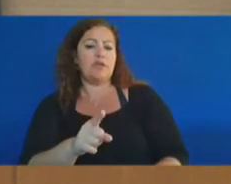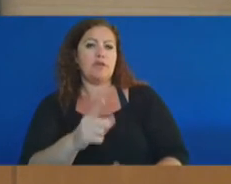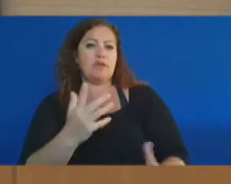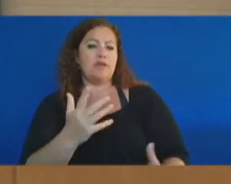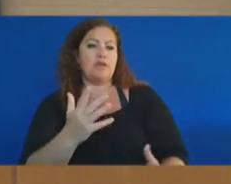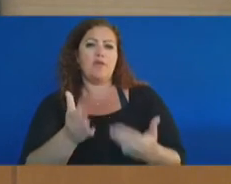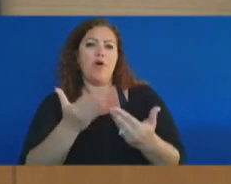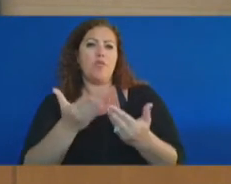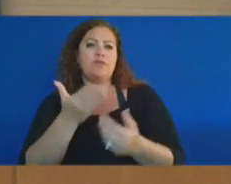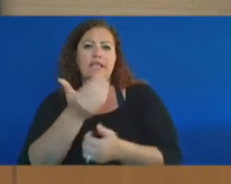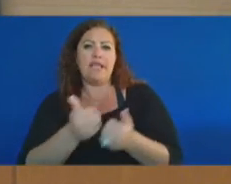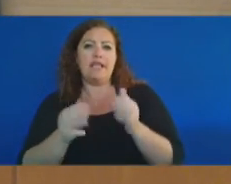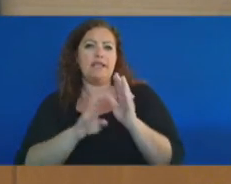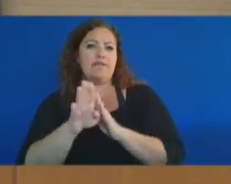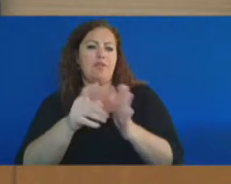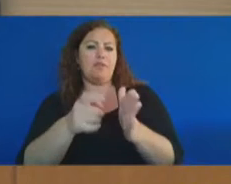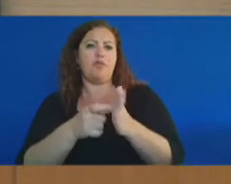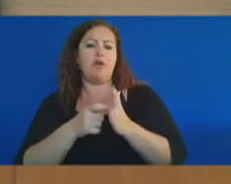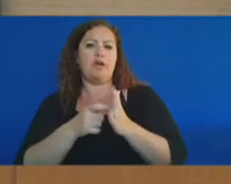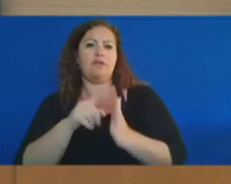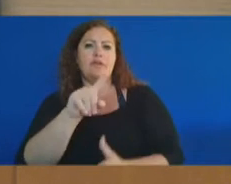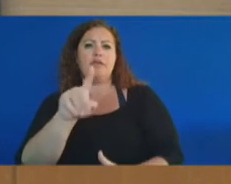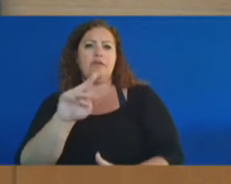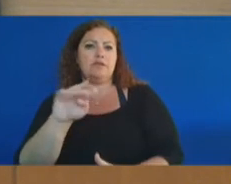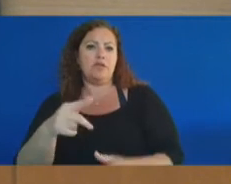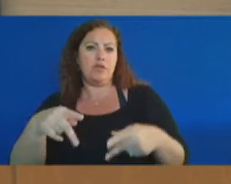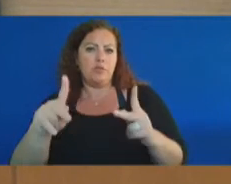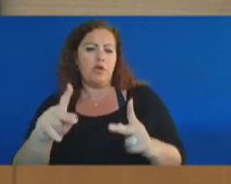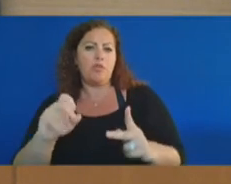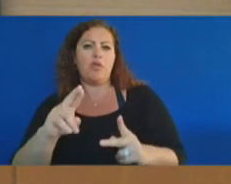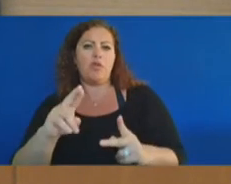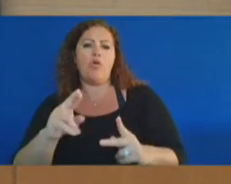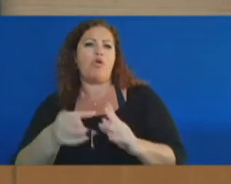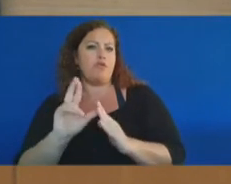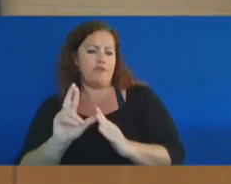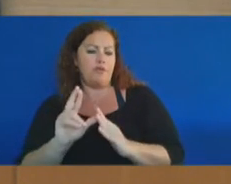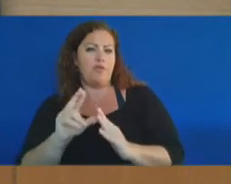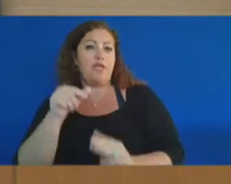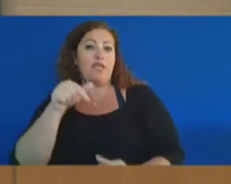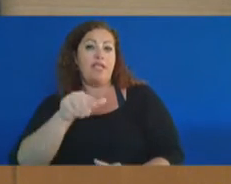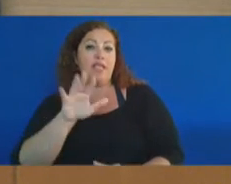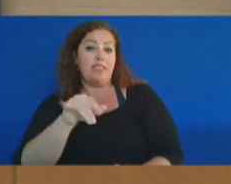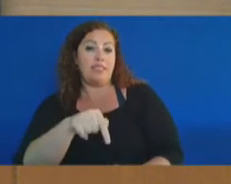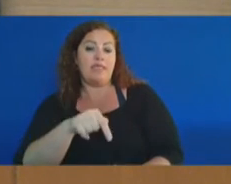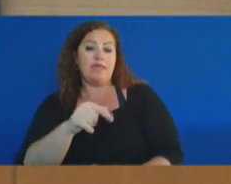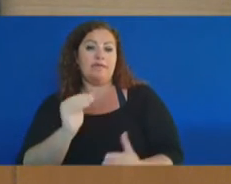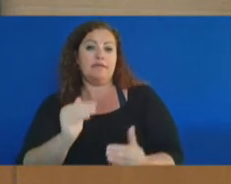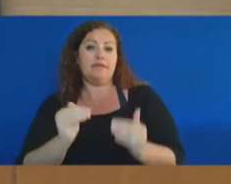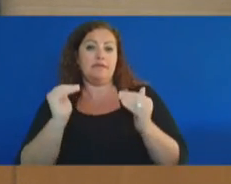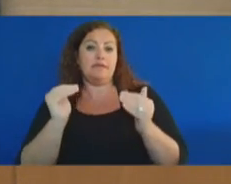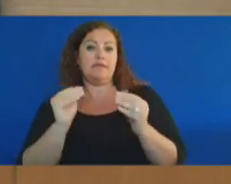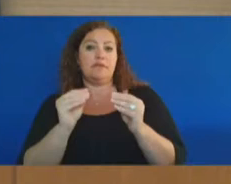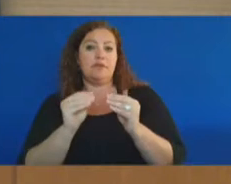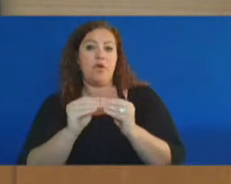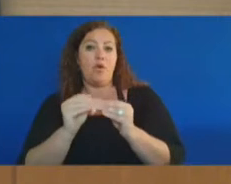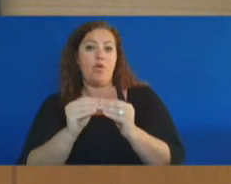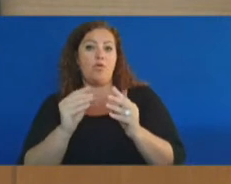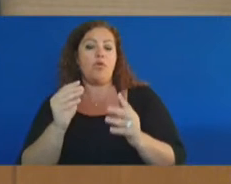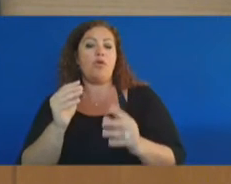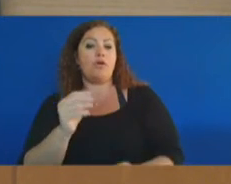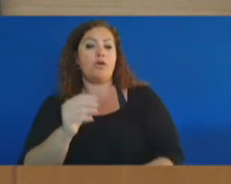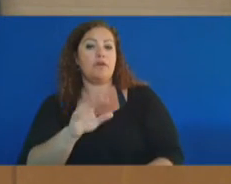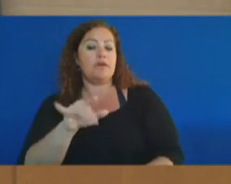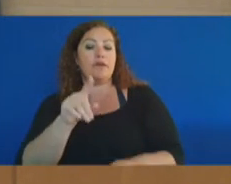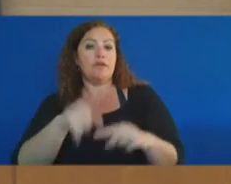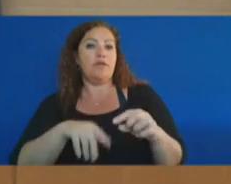development requires a zoning permit or some type of zoning review but this is above and beyond you would not be able to